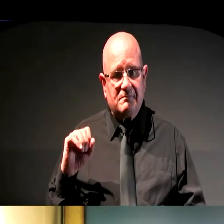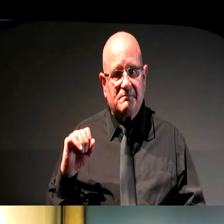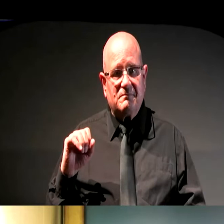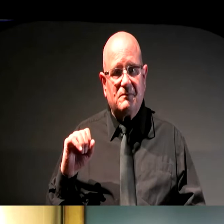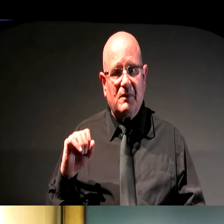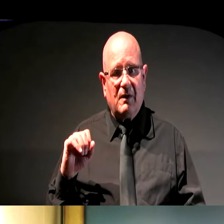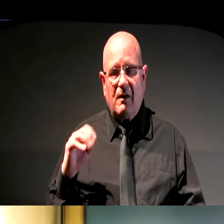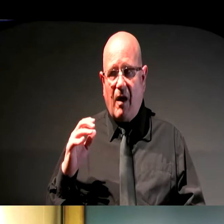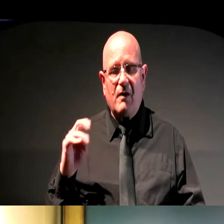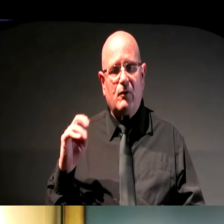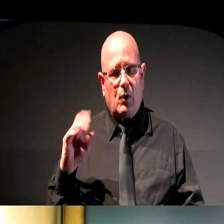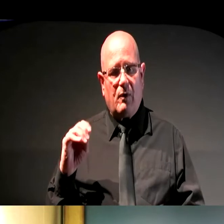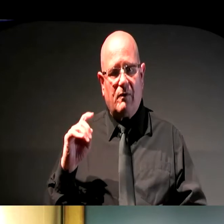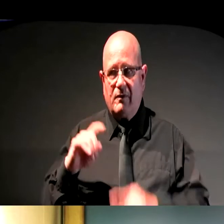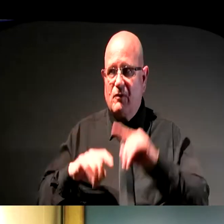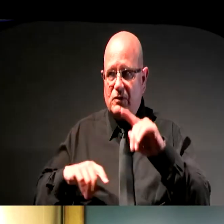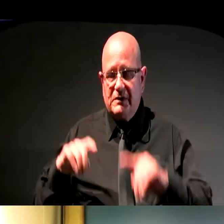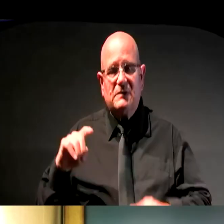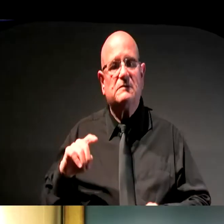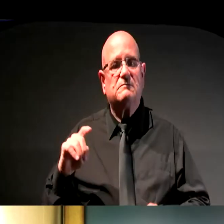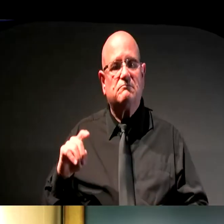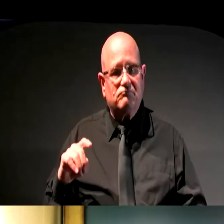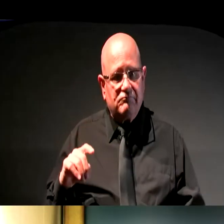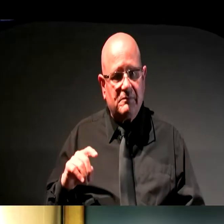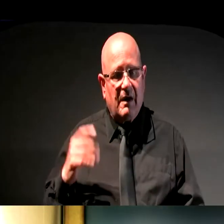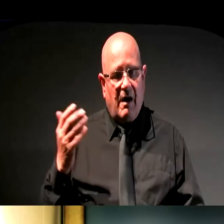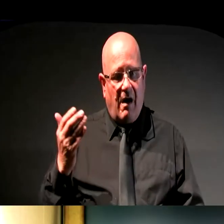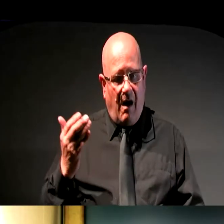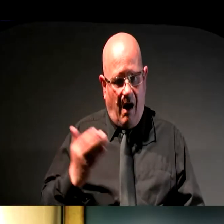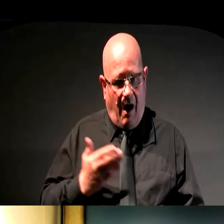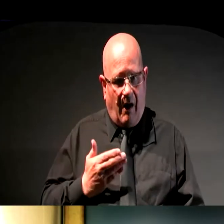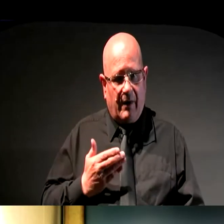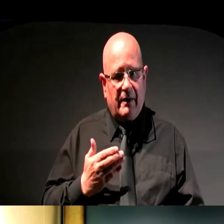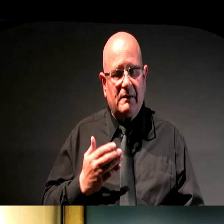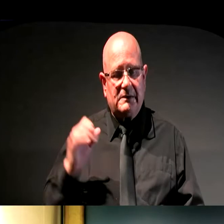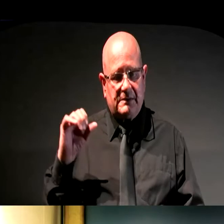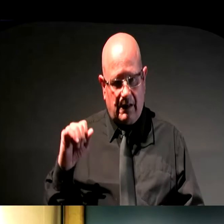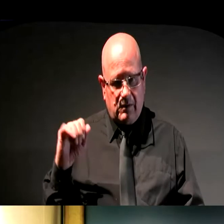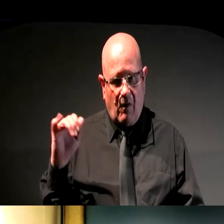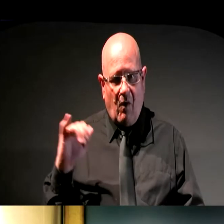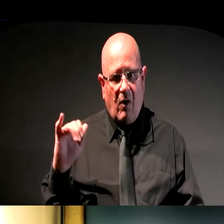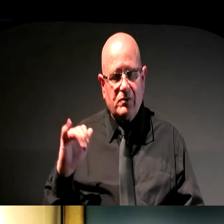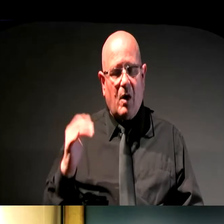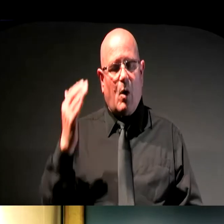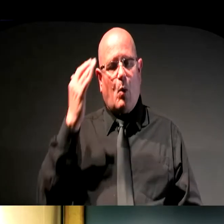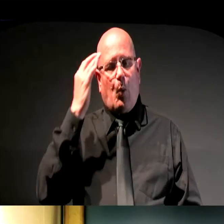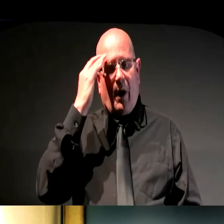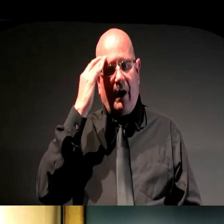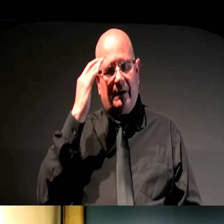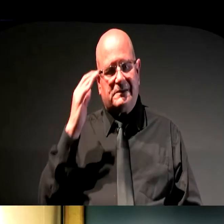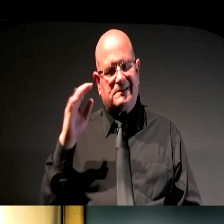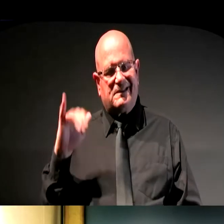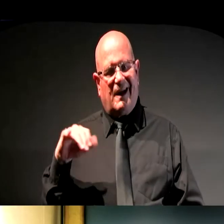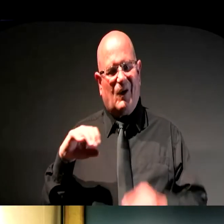neurodiversity. Yes, there's strictly speaking the hiring program, but also there's a lot of awareness within the organization